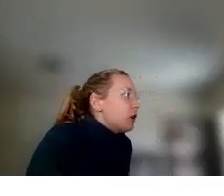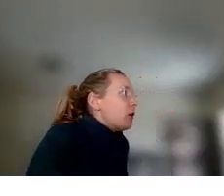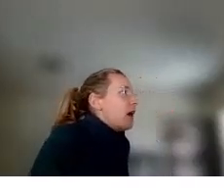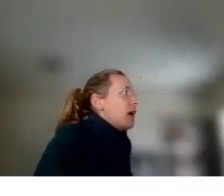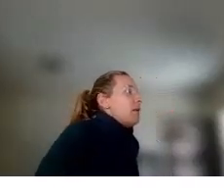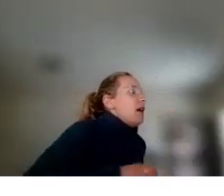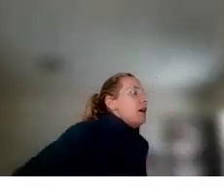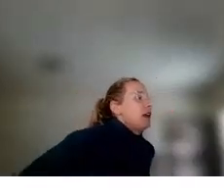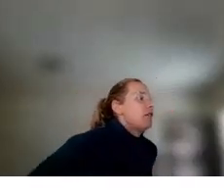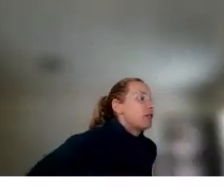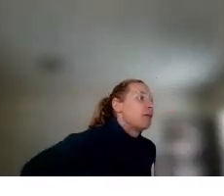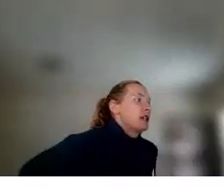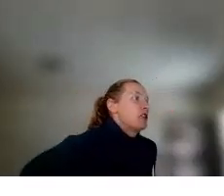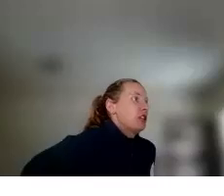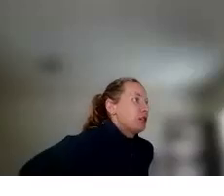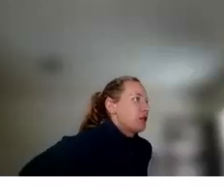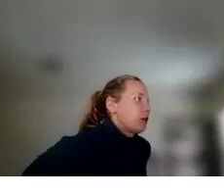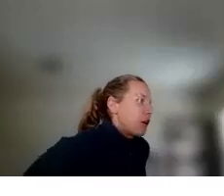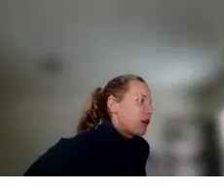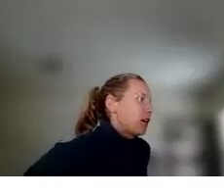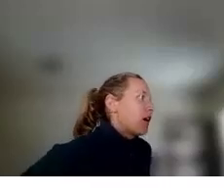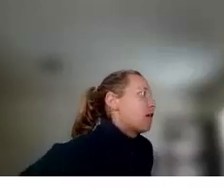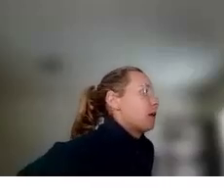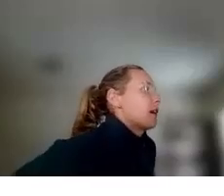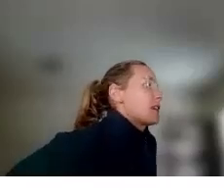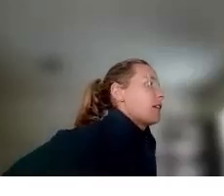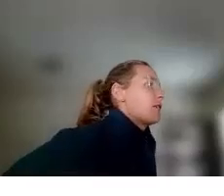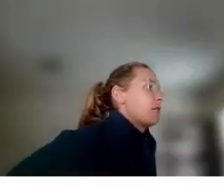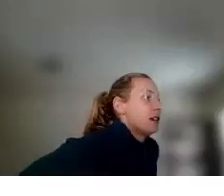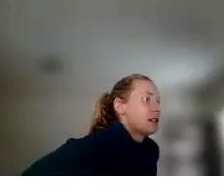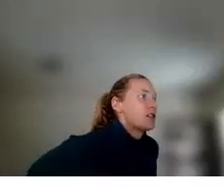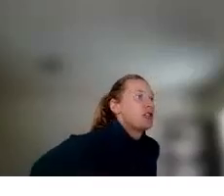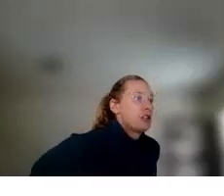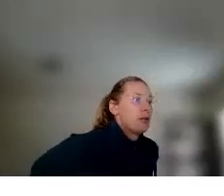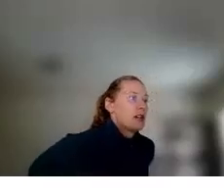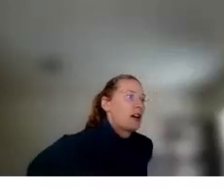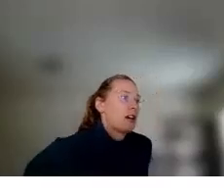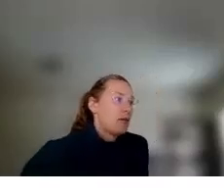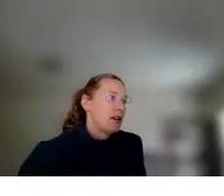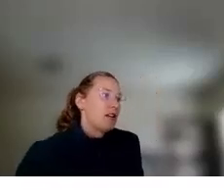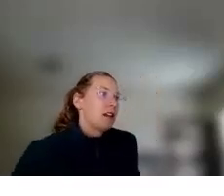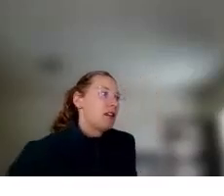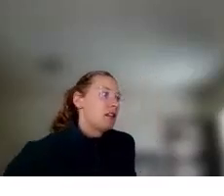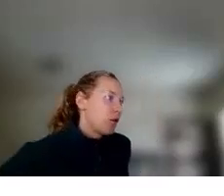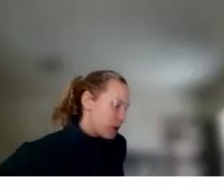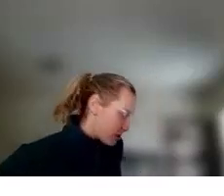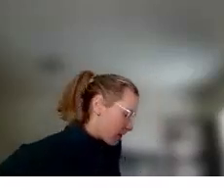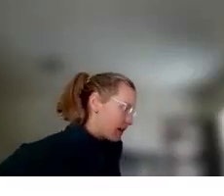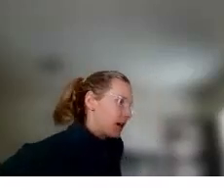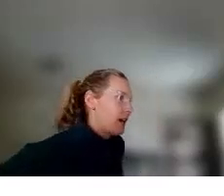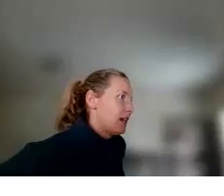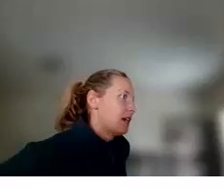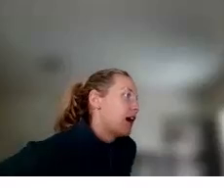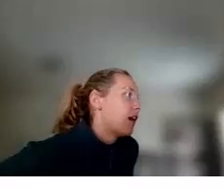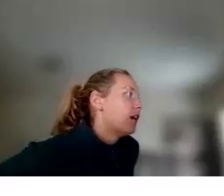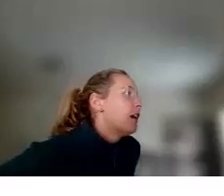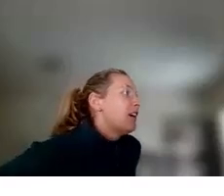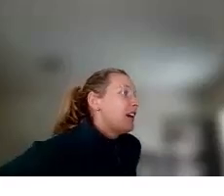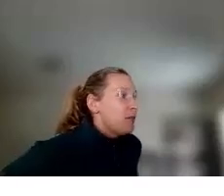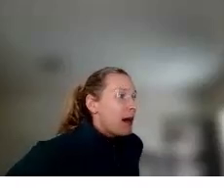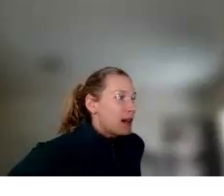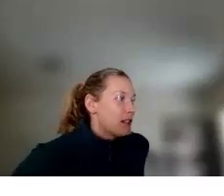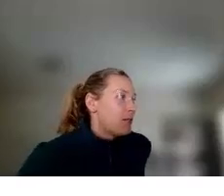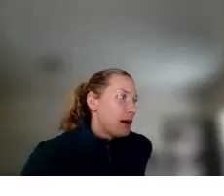Okay, so information regarding complex health needs should be documented in the corresponding